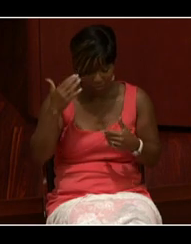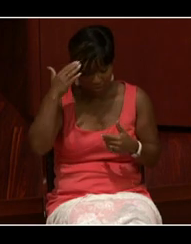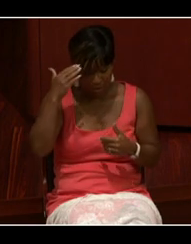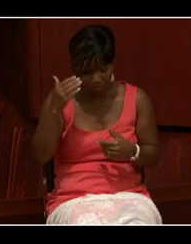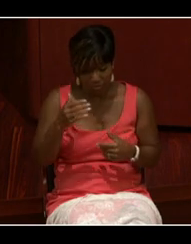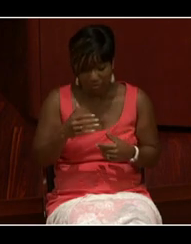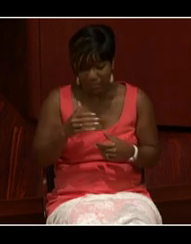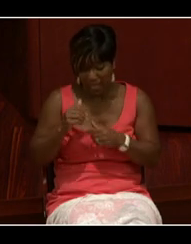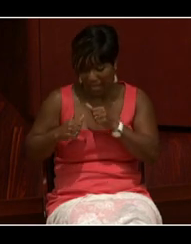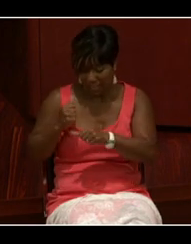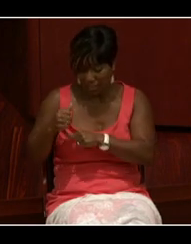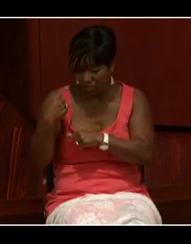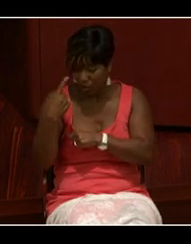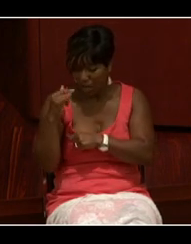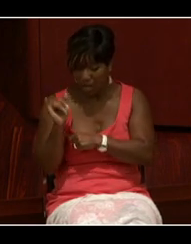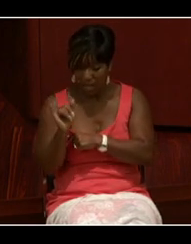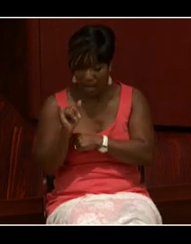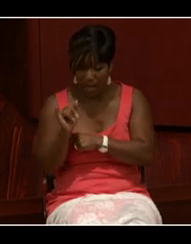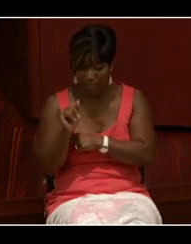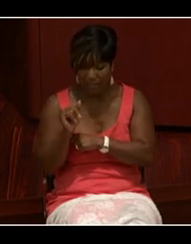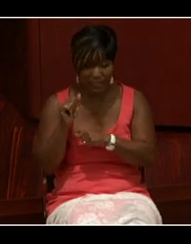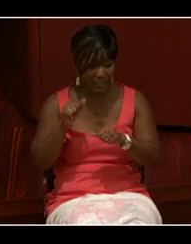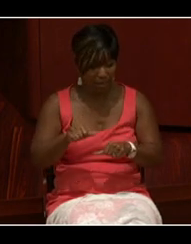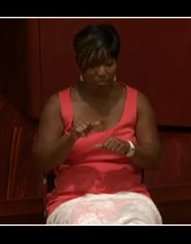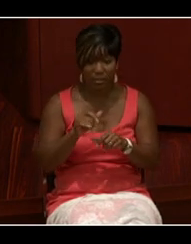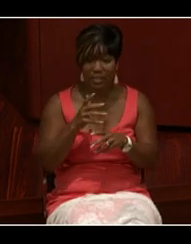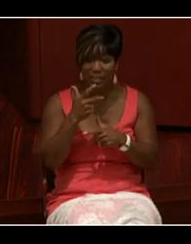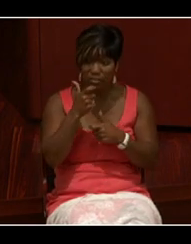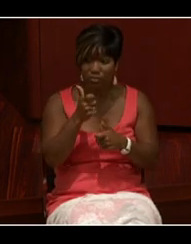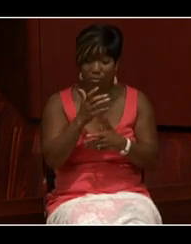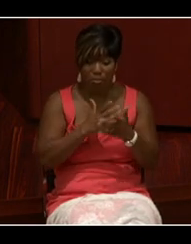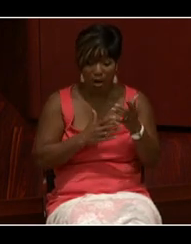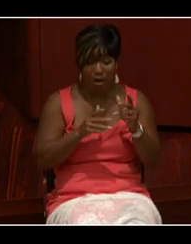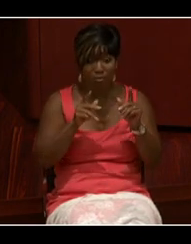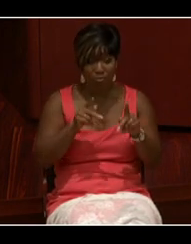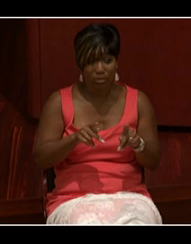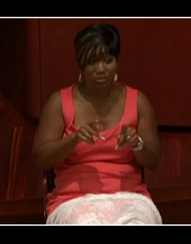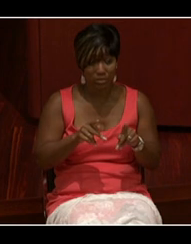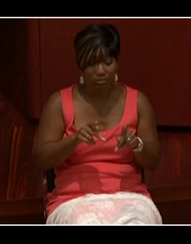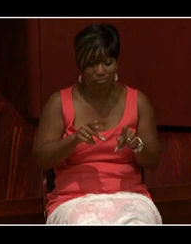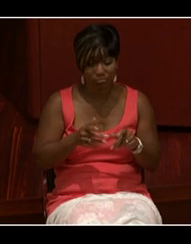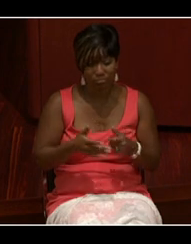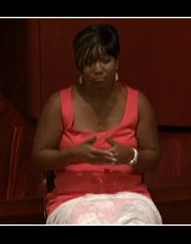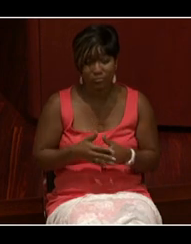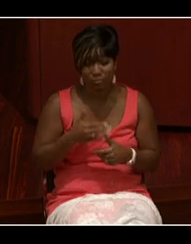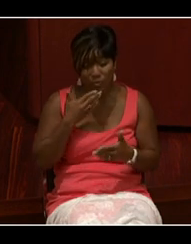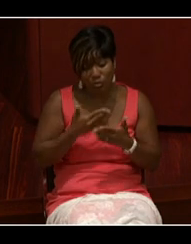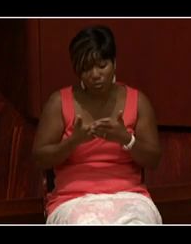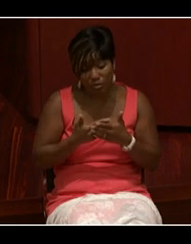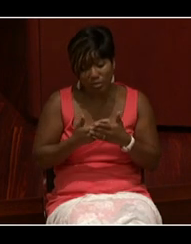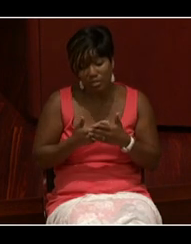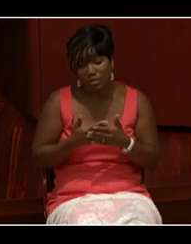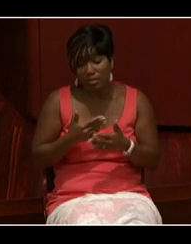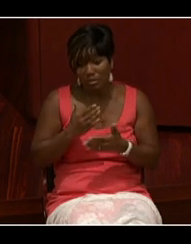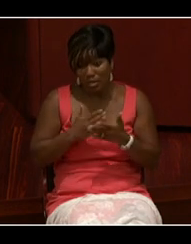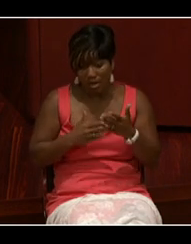their ancestor looked like. So they can be a fascinating part of part of a file for any researcher.